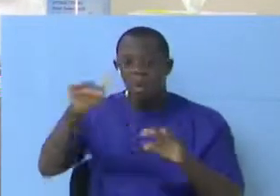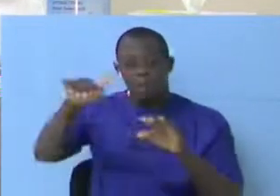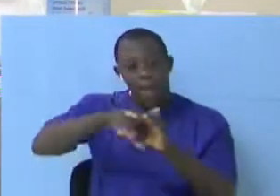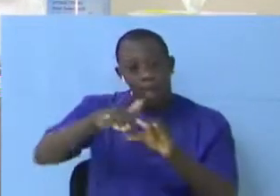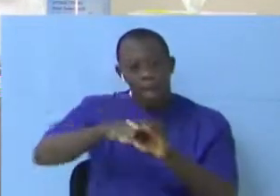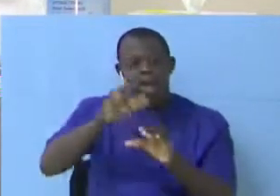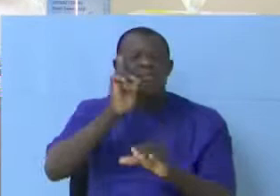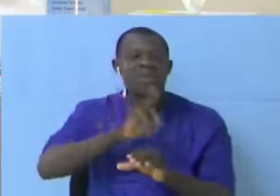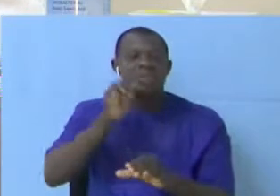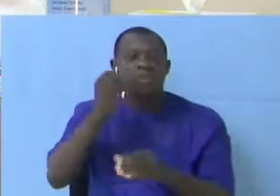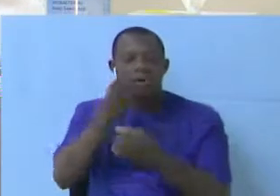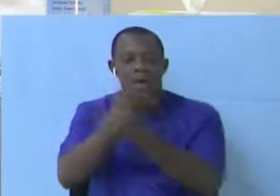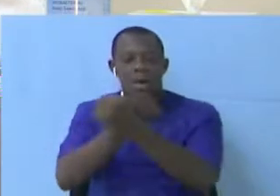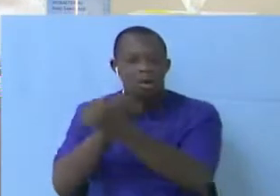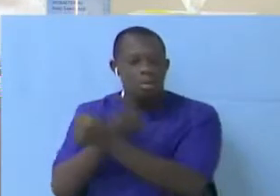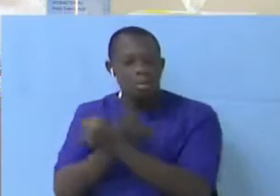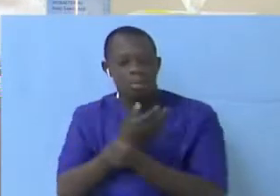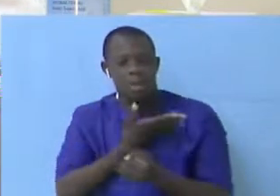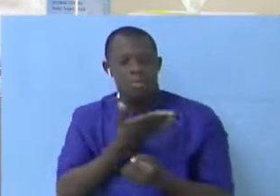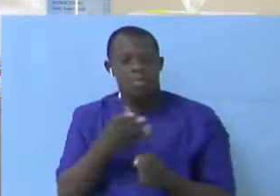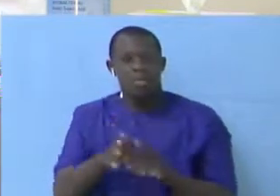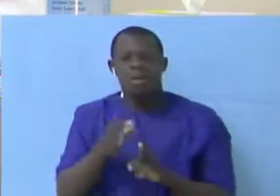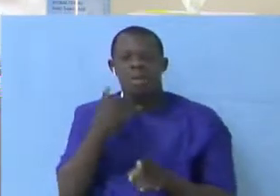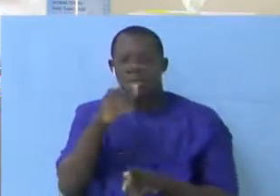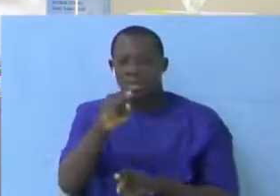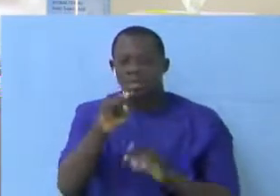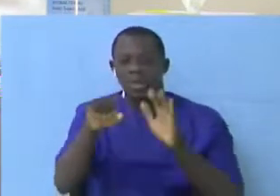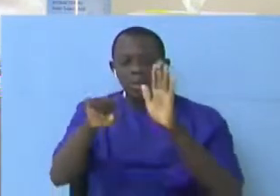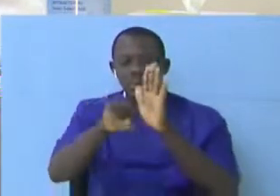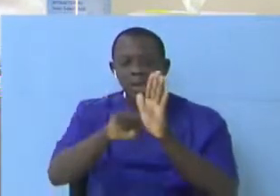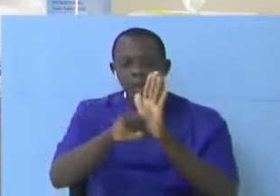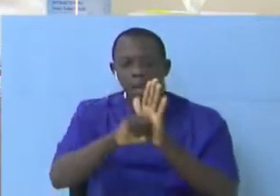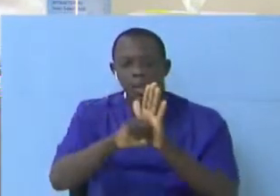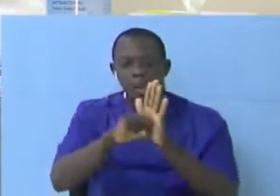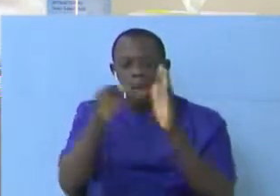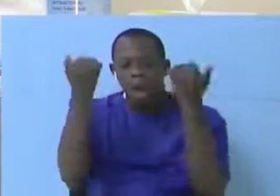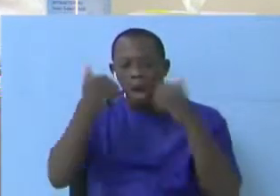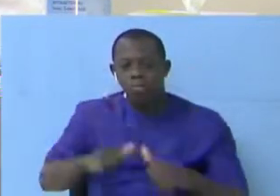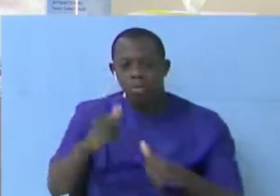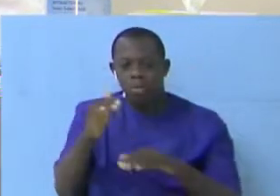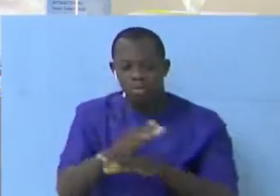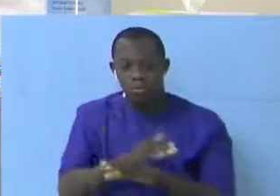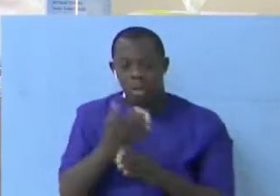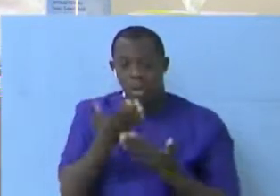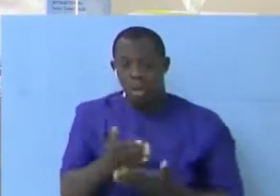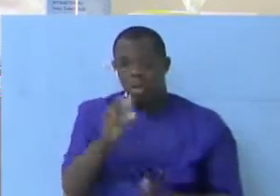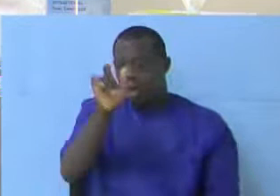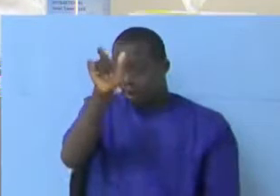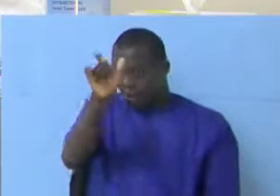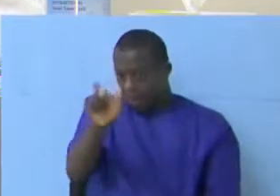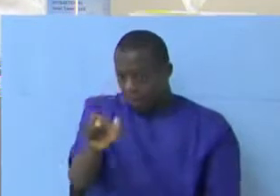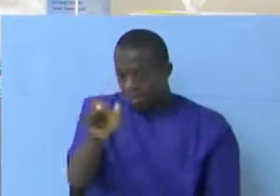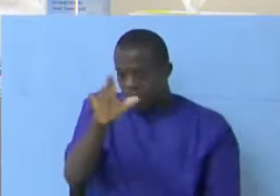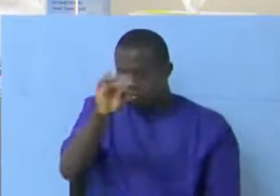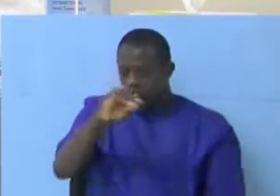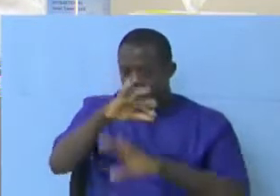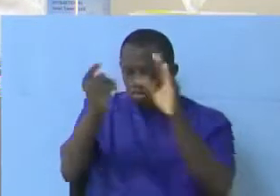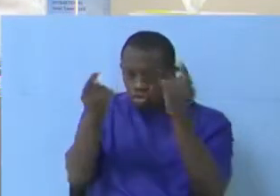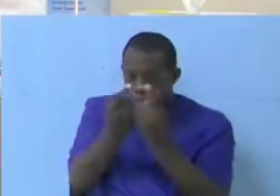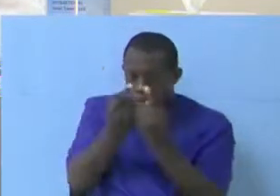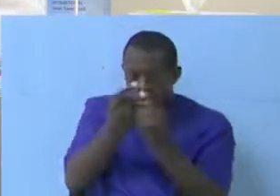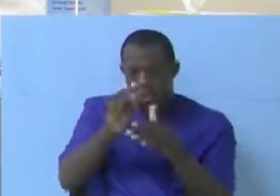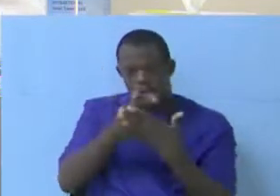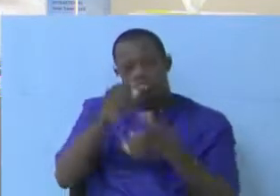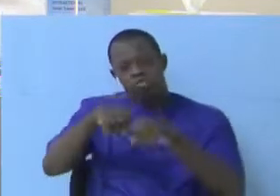Is that standard operating procedure at the NIA? If a person commits a violation, you arrest those close to this